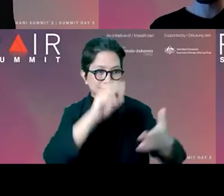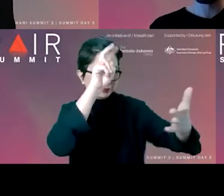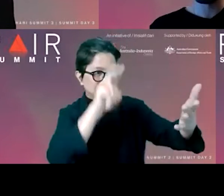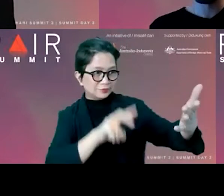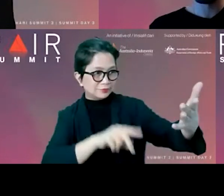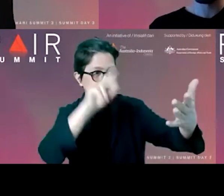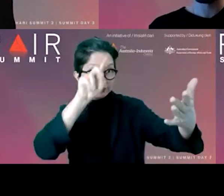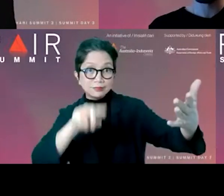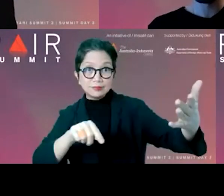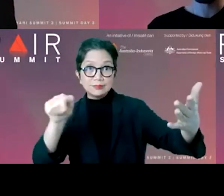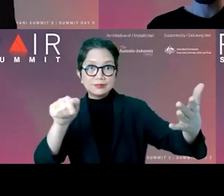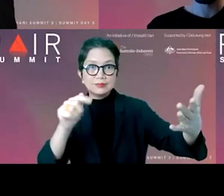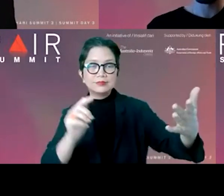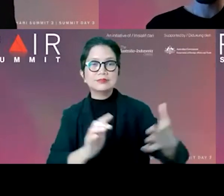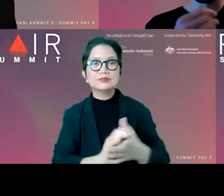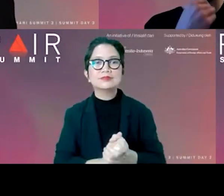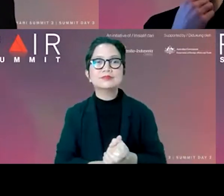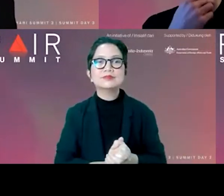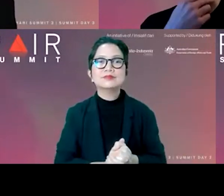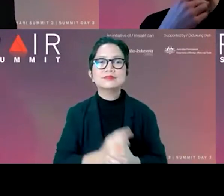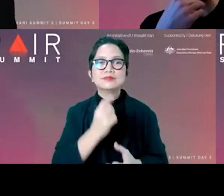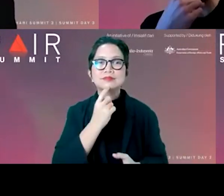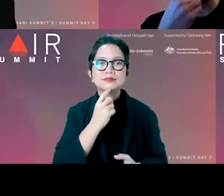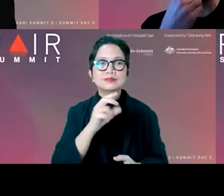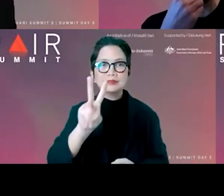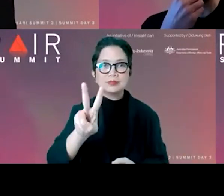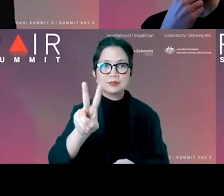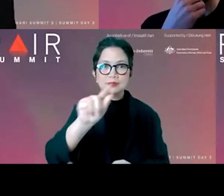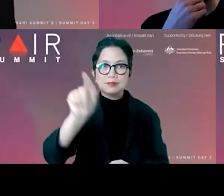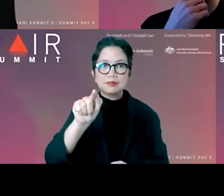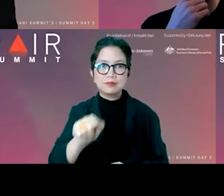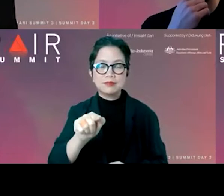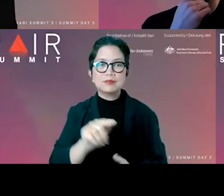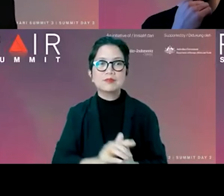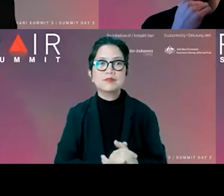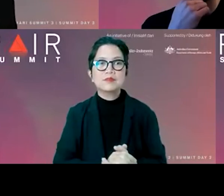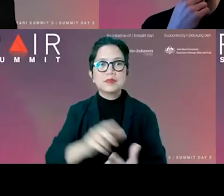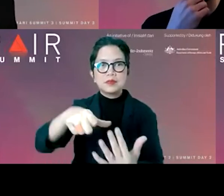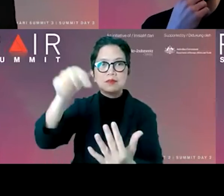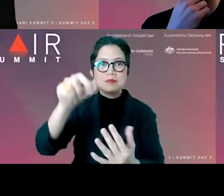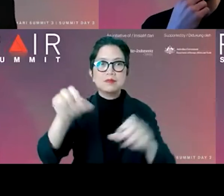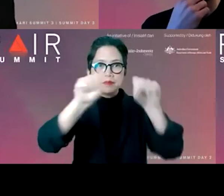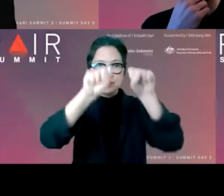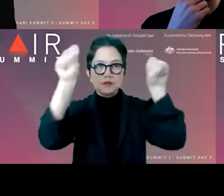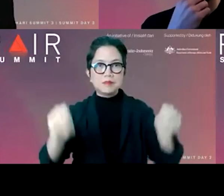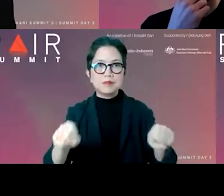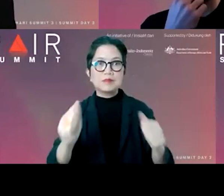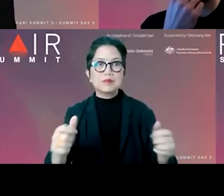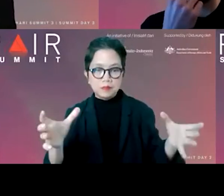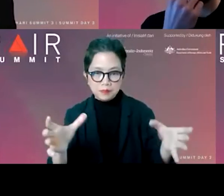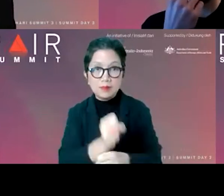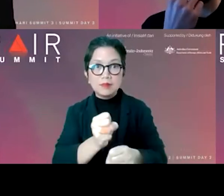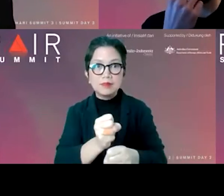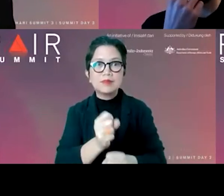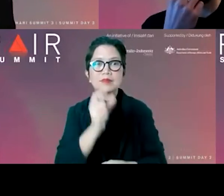two questions, and finding models that they could combine to measure the impact depending on